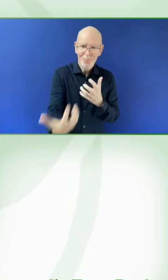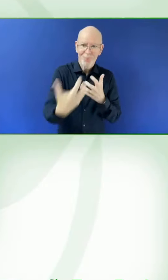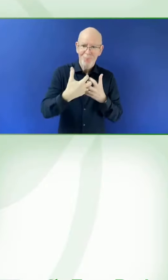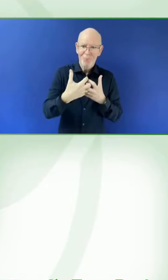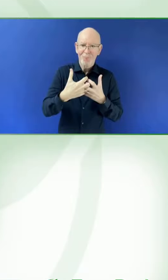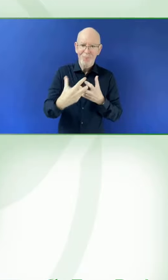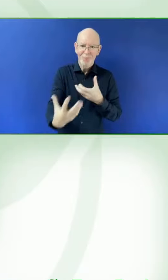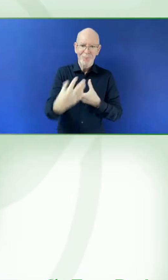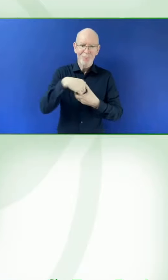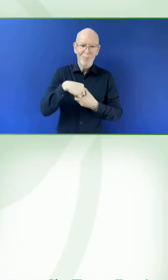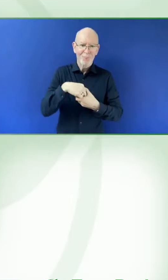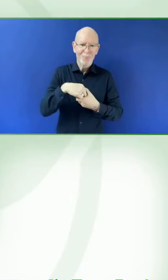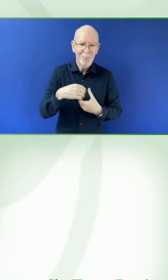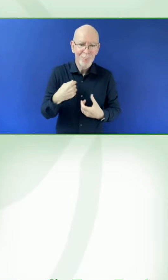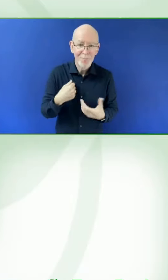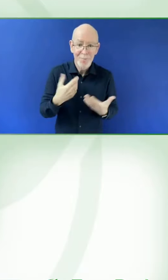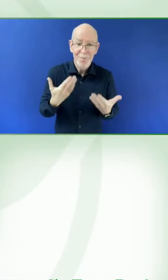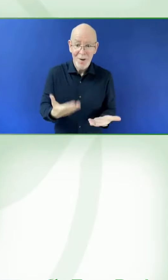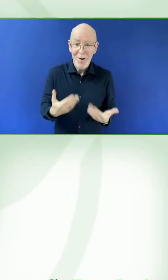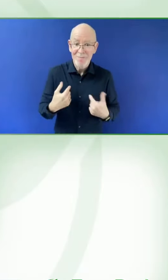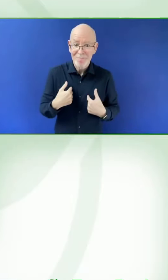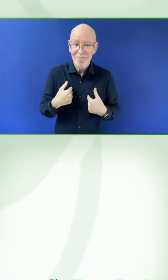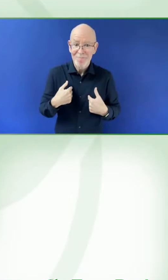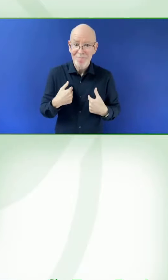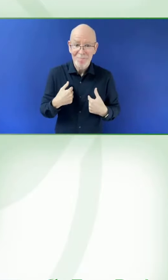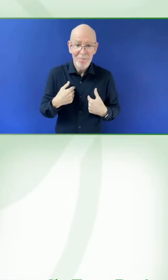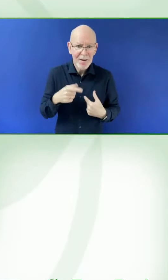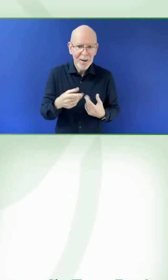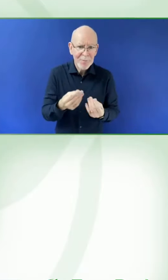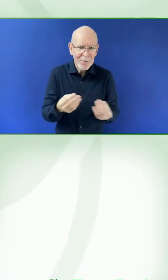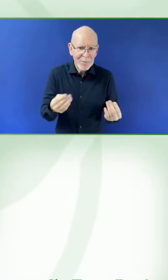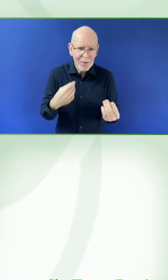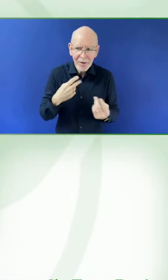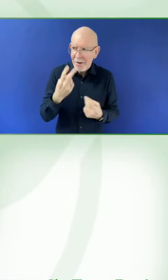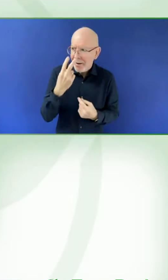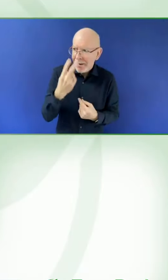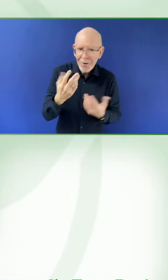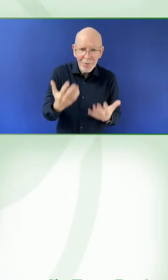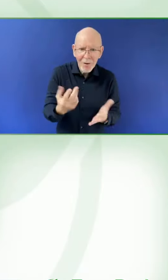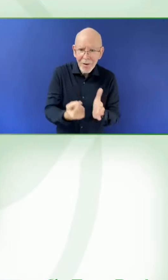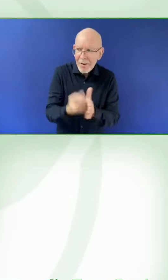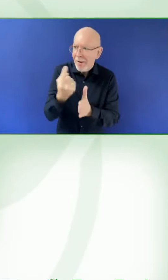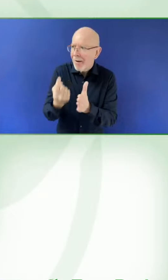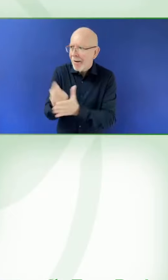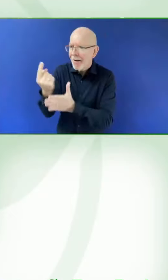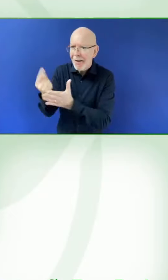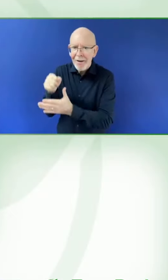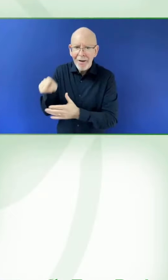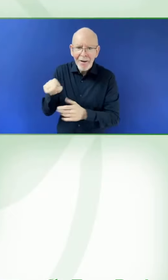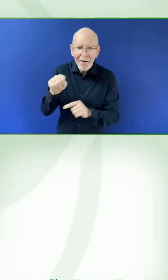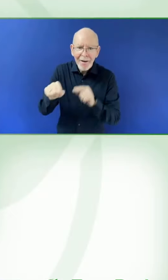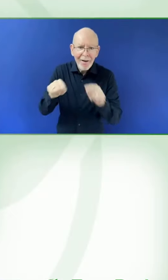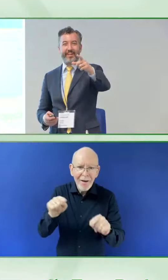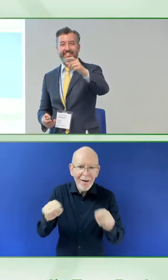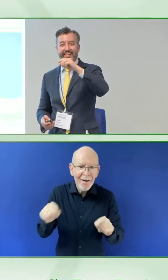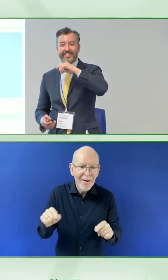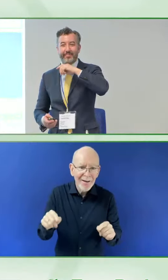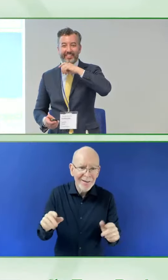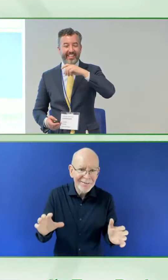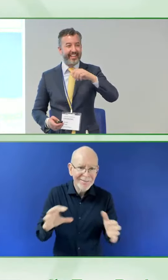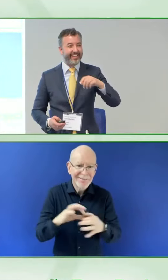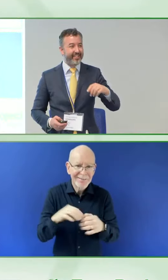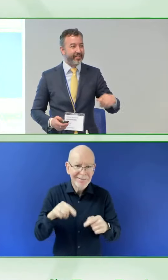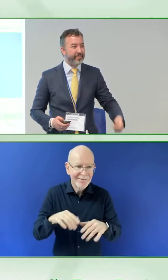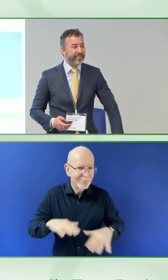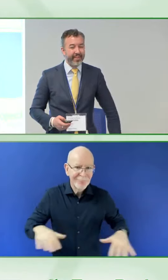know what a hackathon is? Have you heard of this? Hands up if you heard of a hackathon and you kind of go, yeah, okay, I got it. Can I get my slides